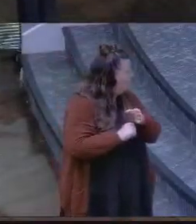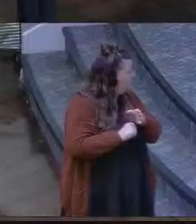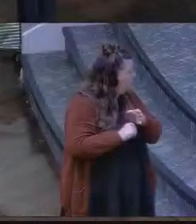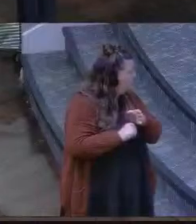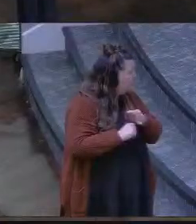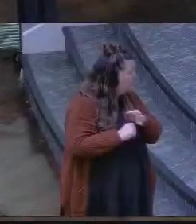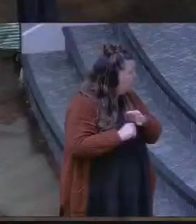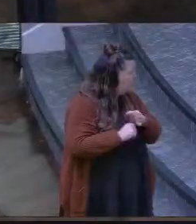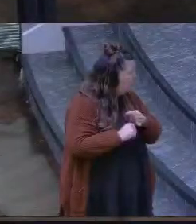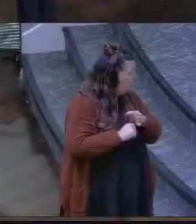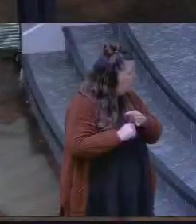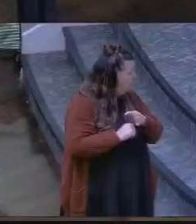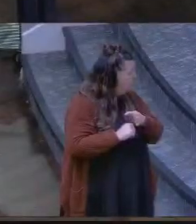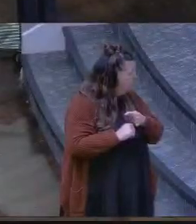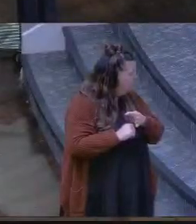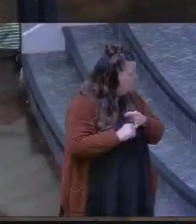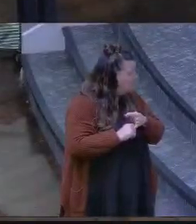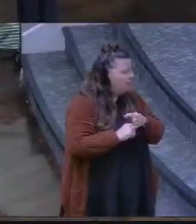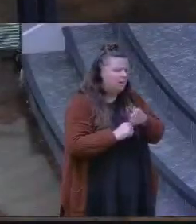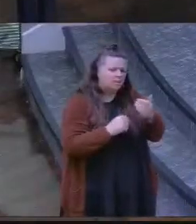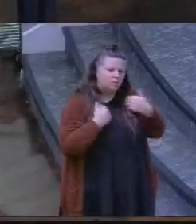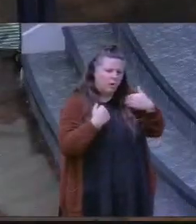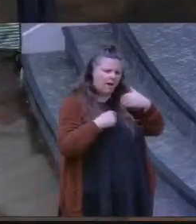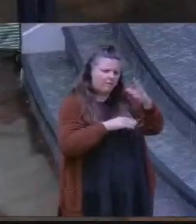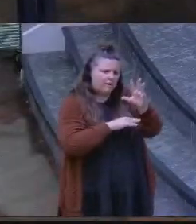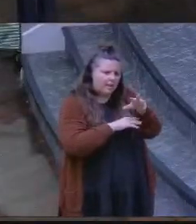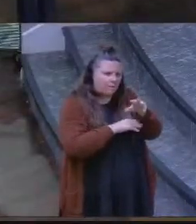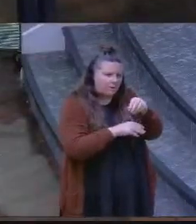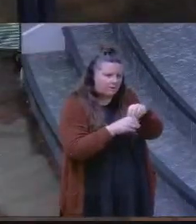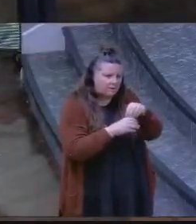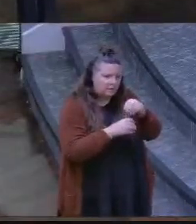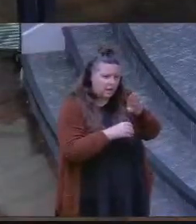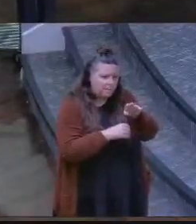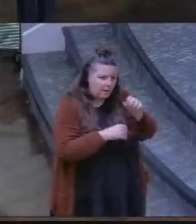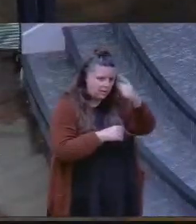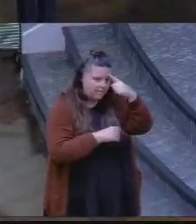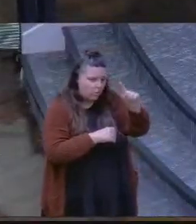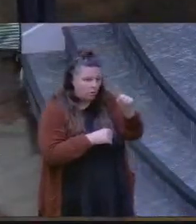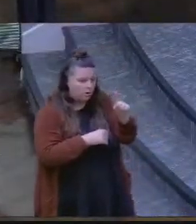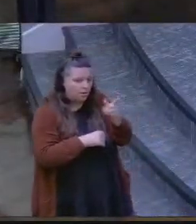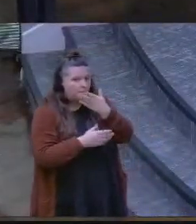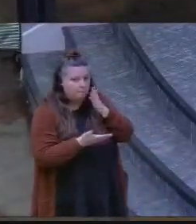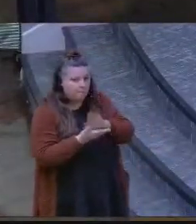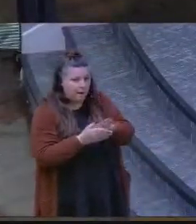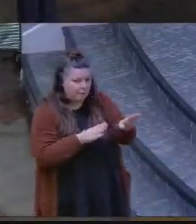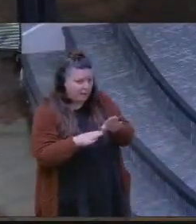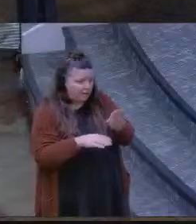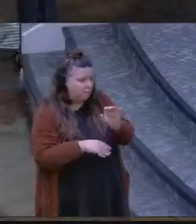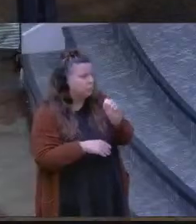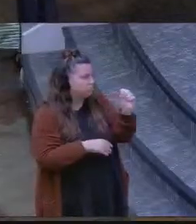cameras inside the bus for misbehavior of the students as well? Yes, ma'am.